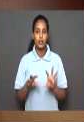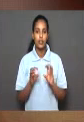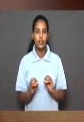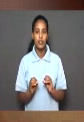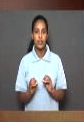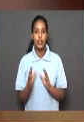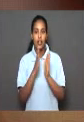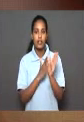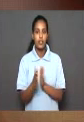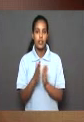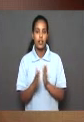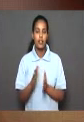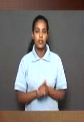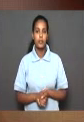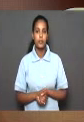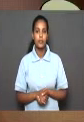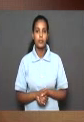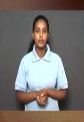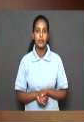Students, let's get ready.